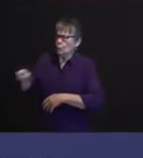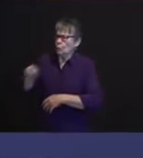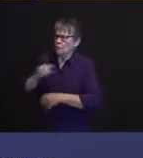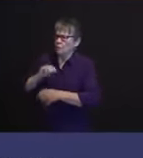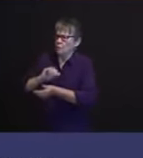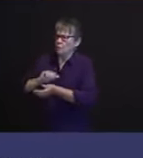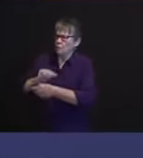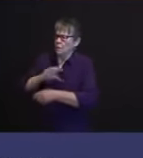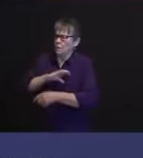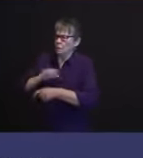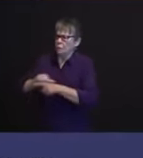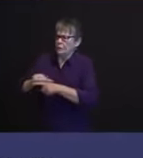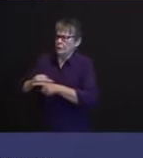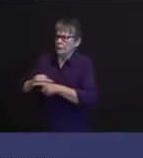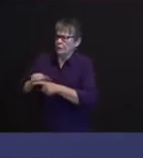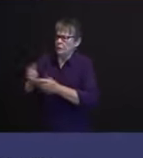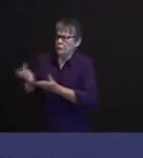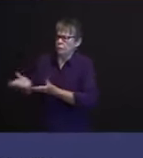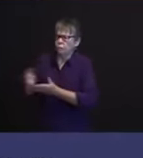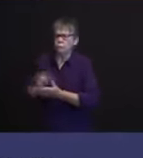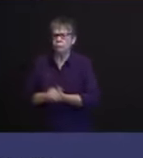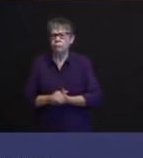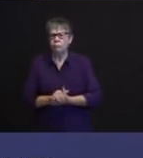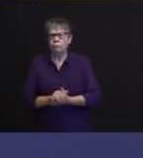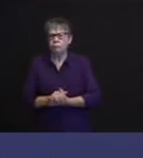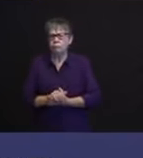before we do, several things I wanted to hit.